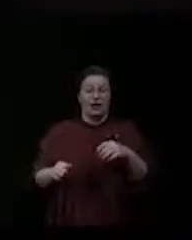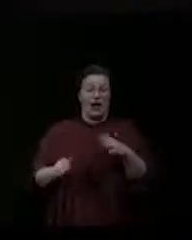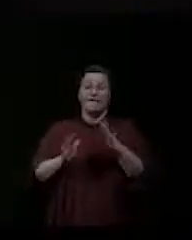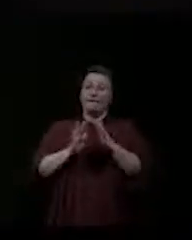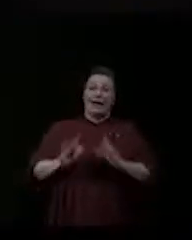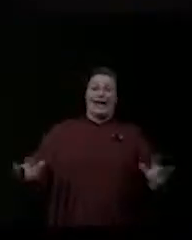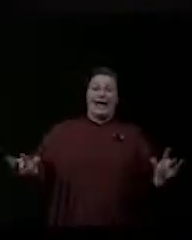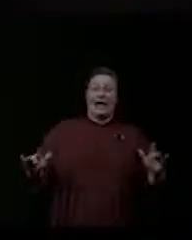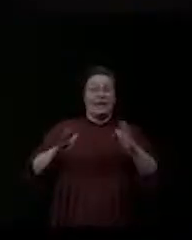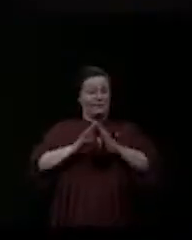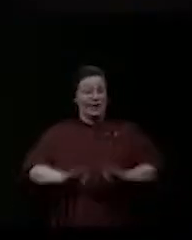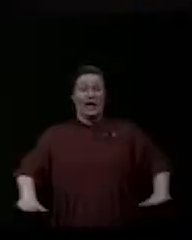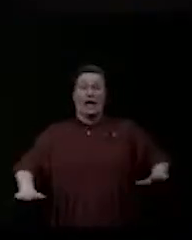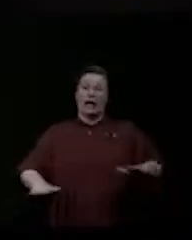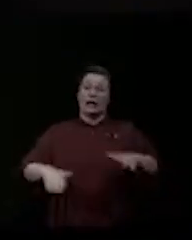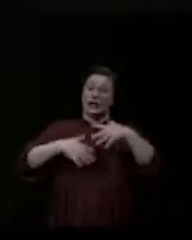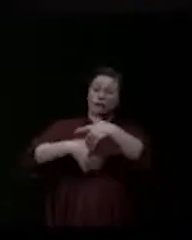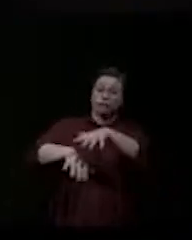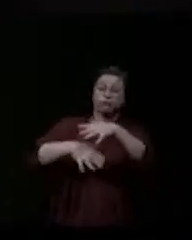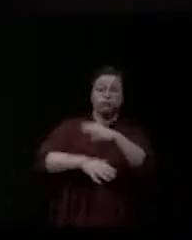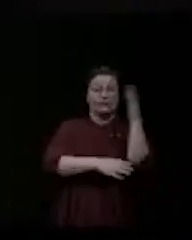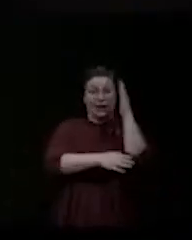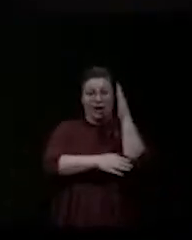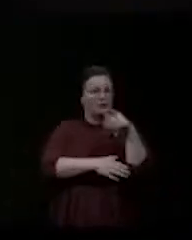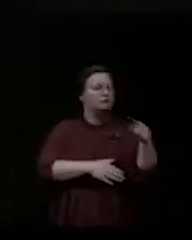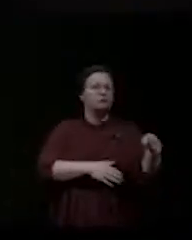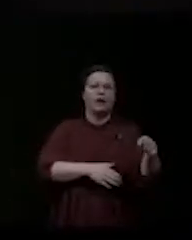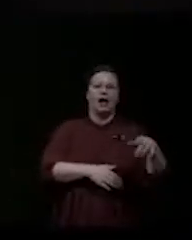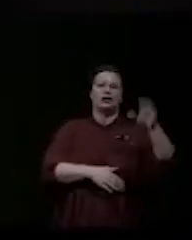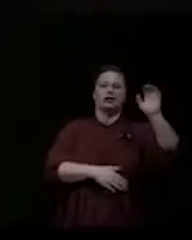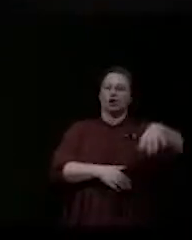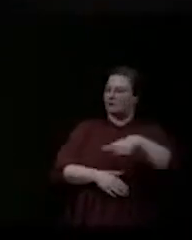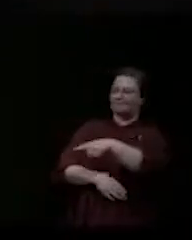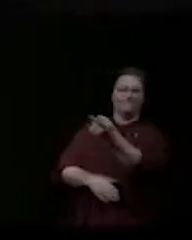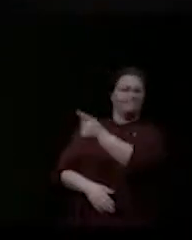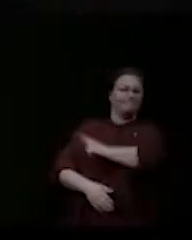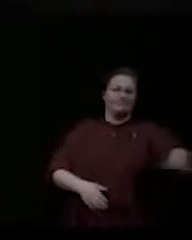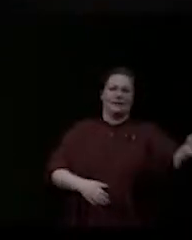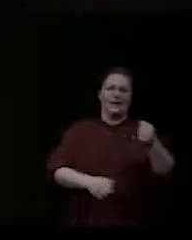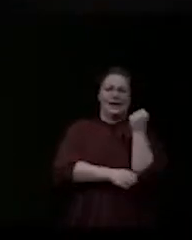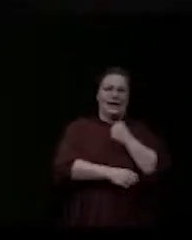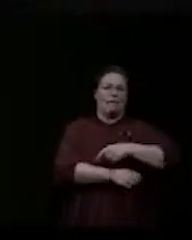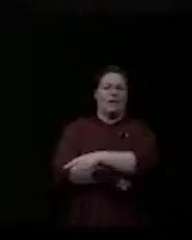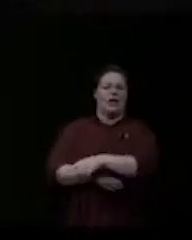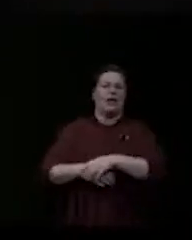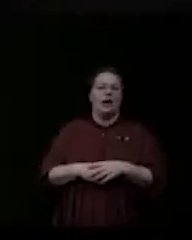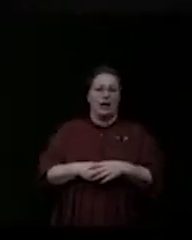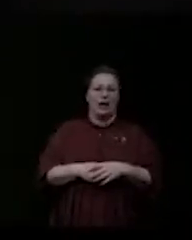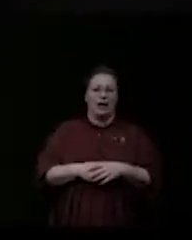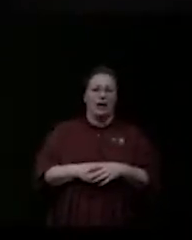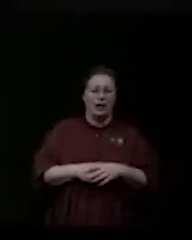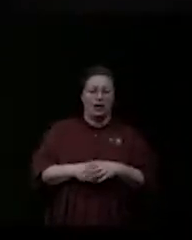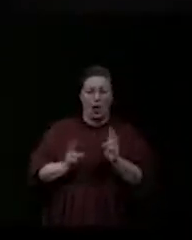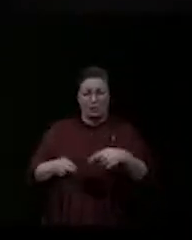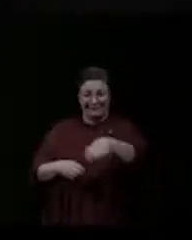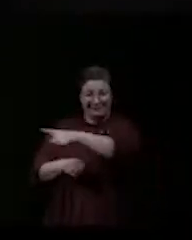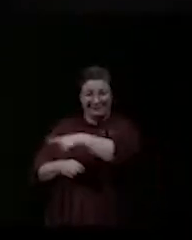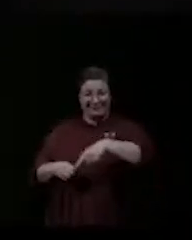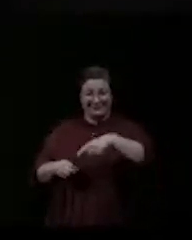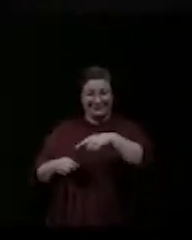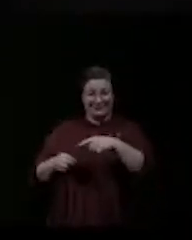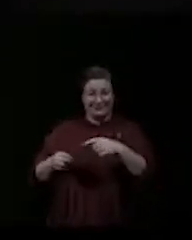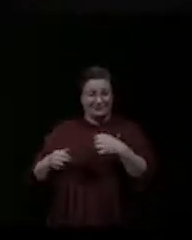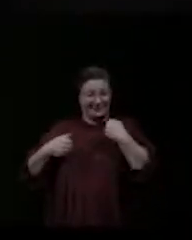non-violent environmental protests being criminalized. Young activists are often at the forefront of these